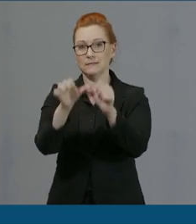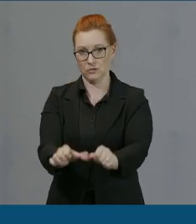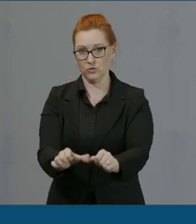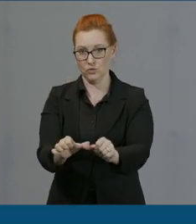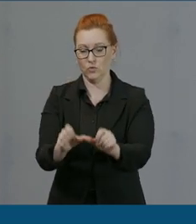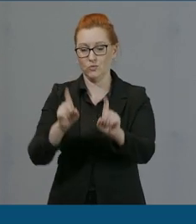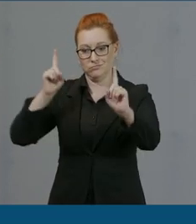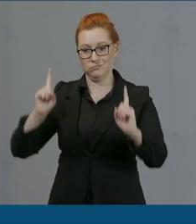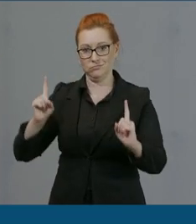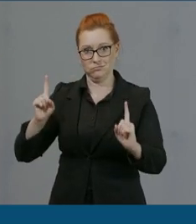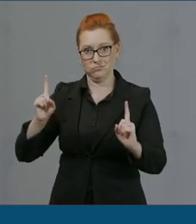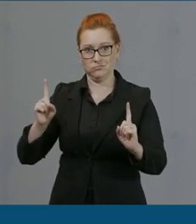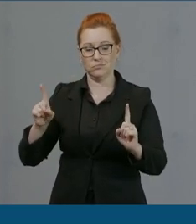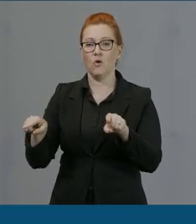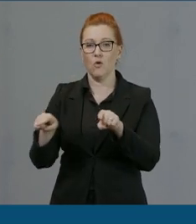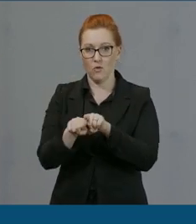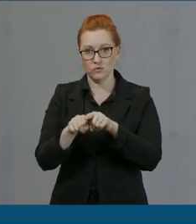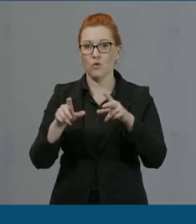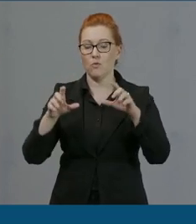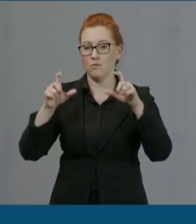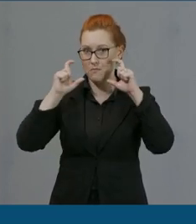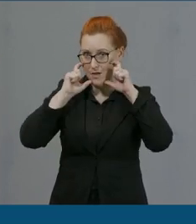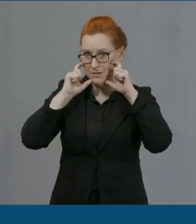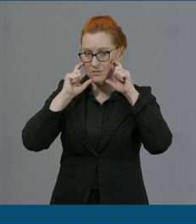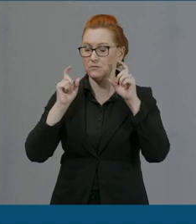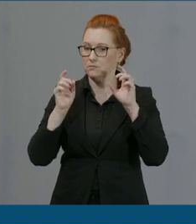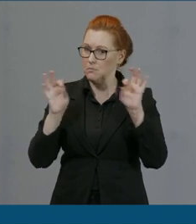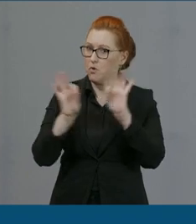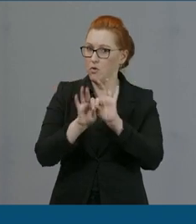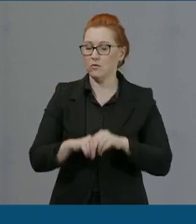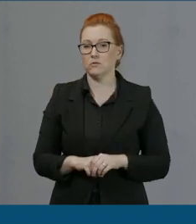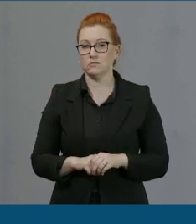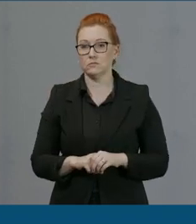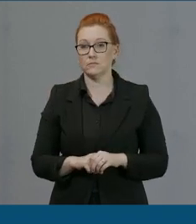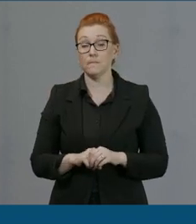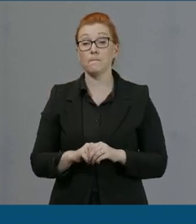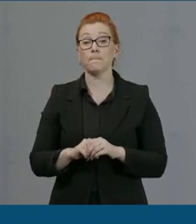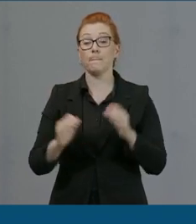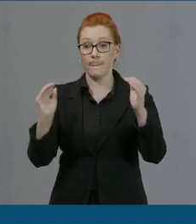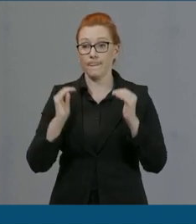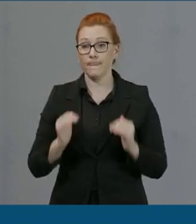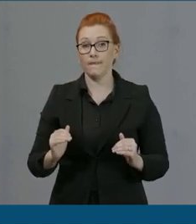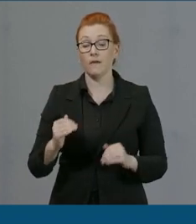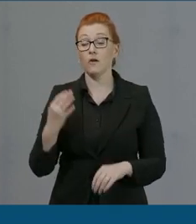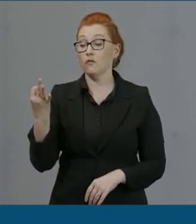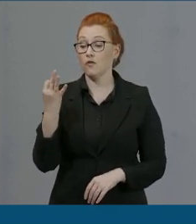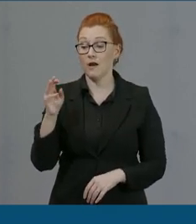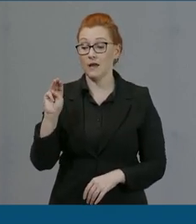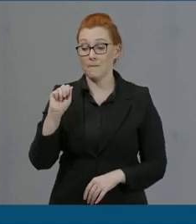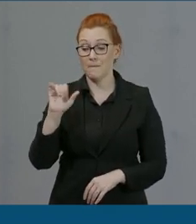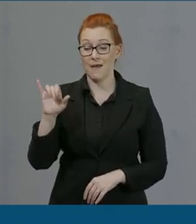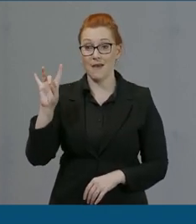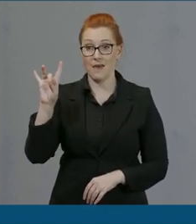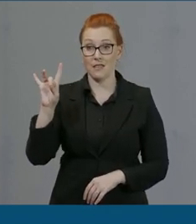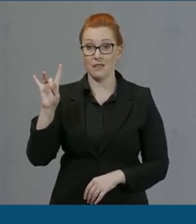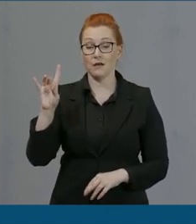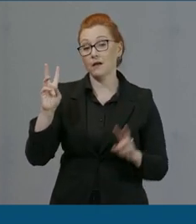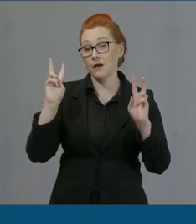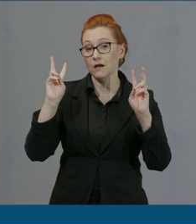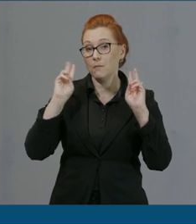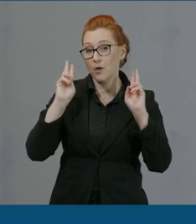Next, barbers and salons. On Friday, May 8th, barbers and salons may